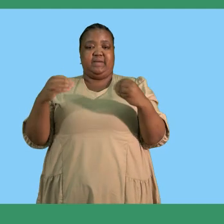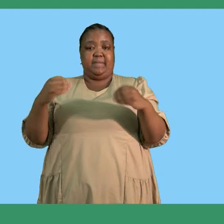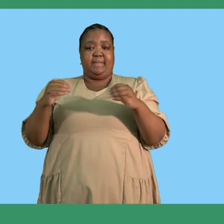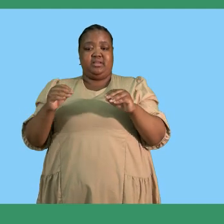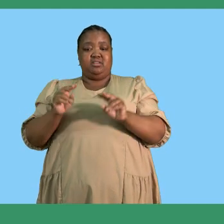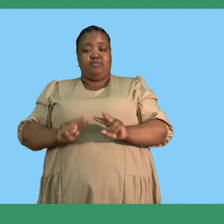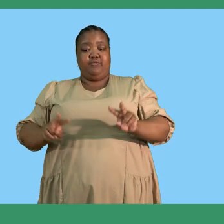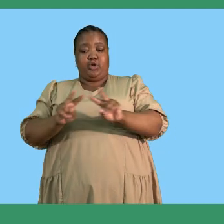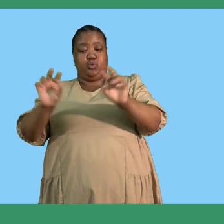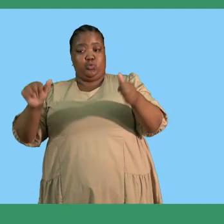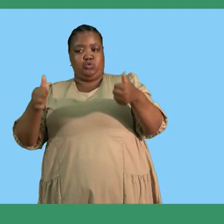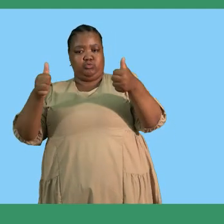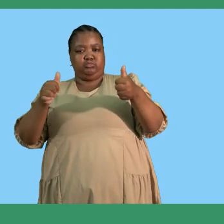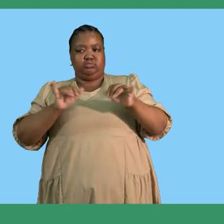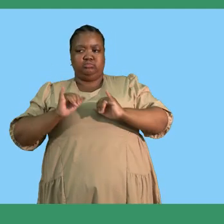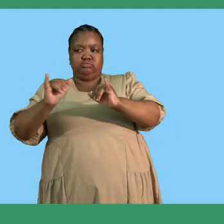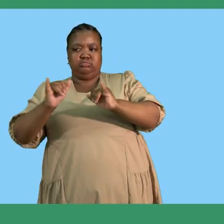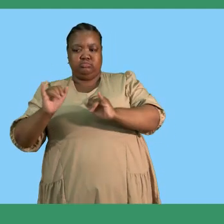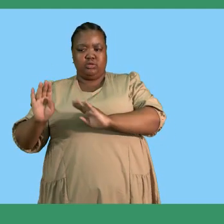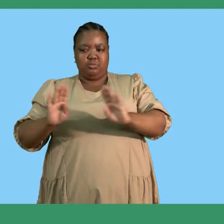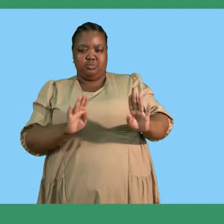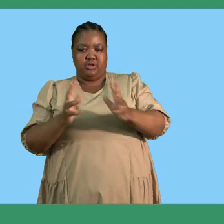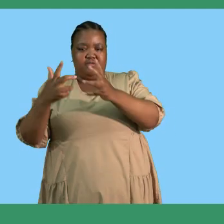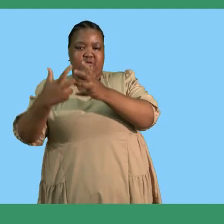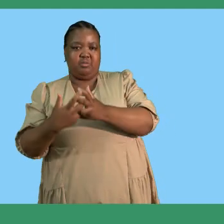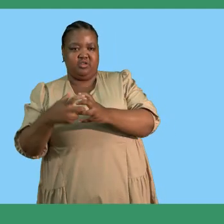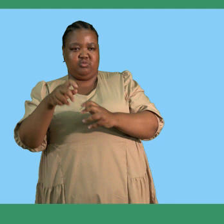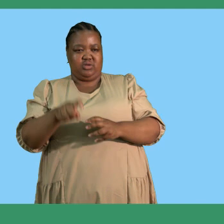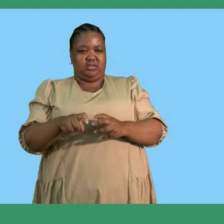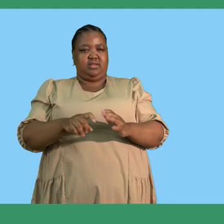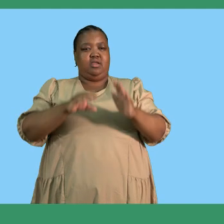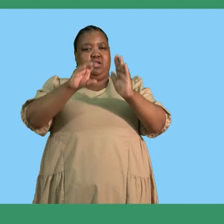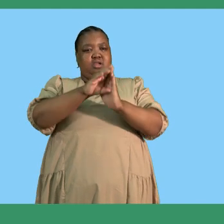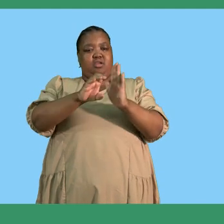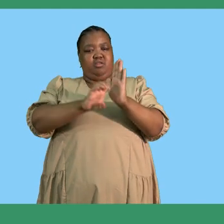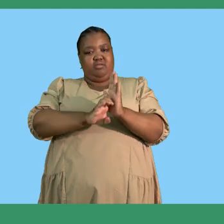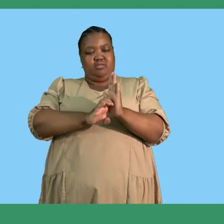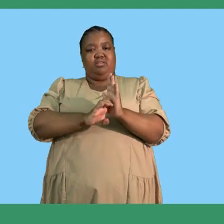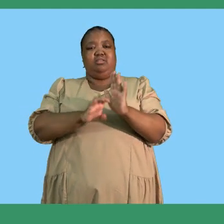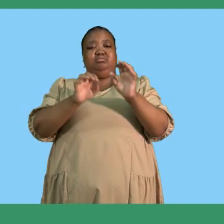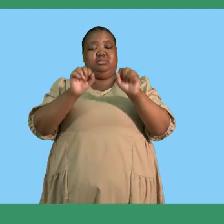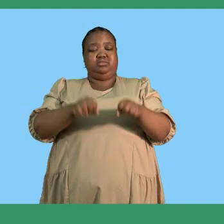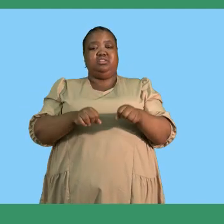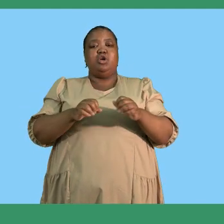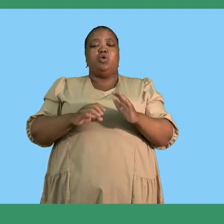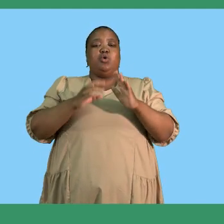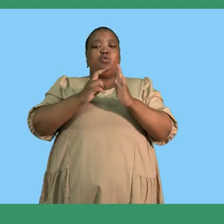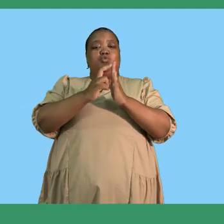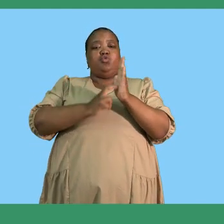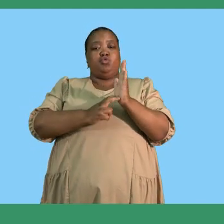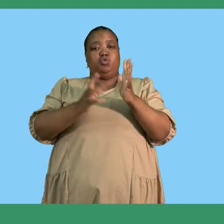and business thinks are good values. We also have a code of conduct, which is a set of rules